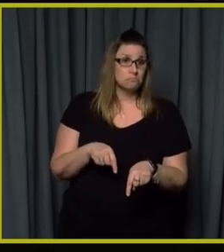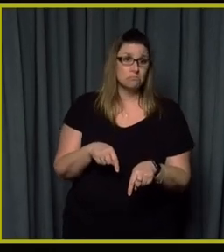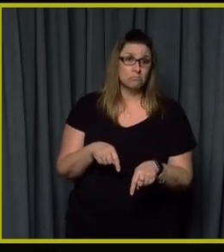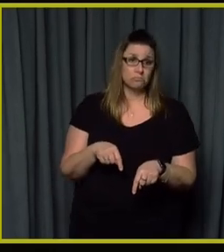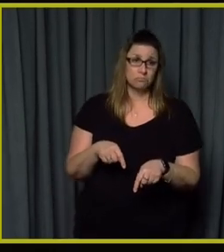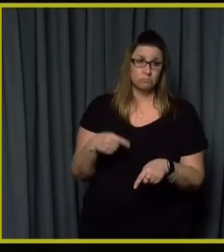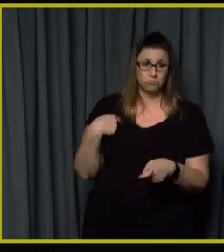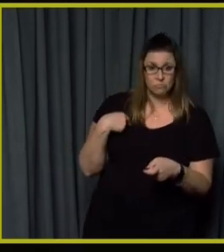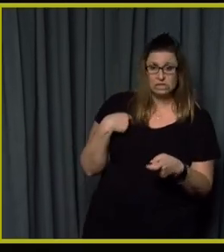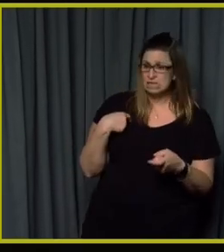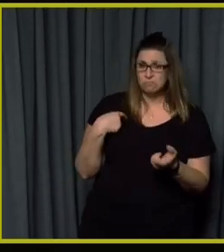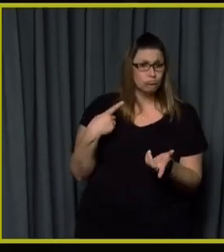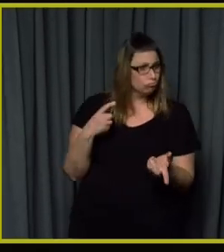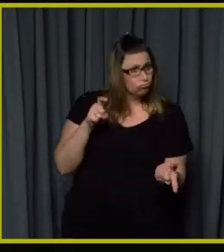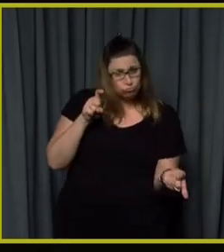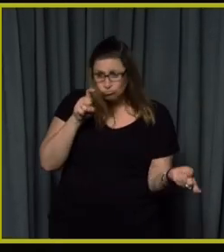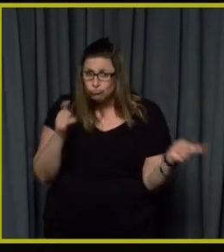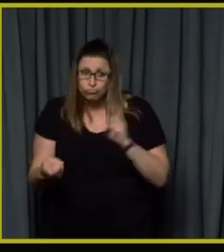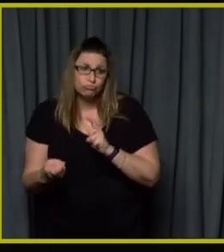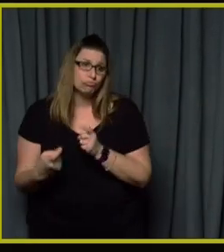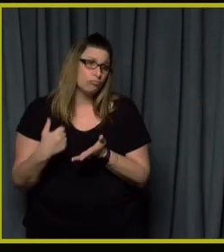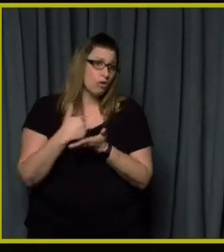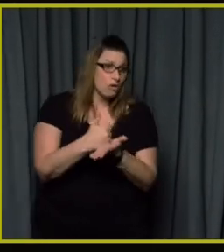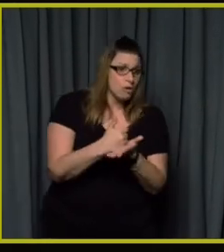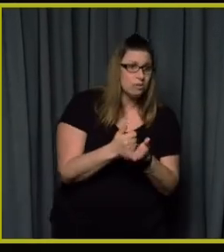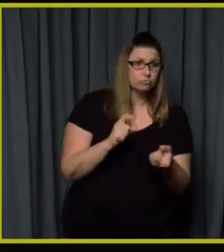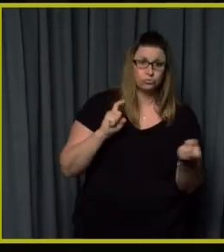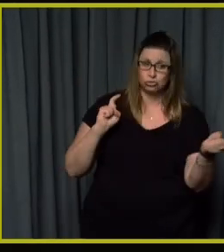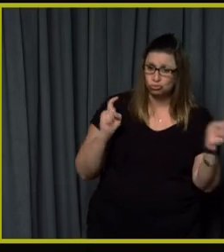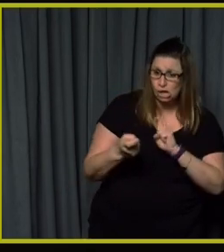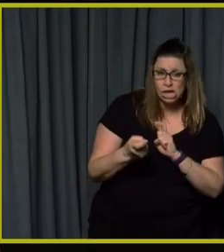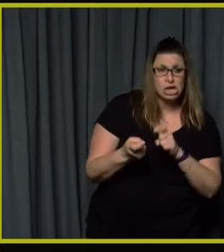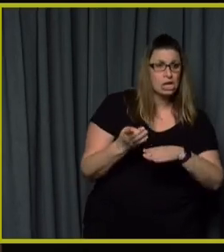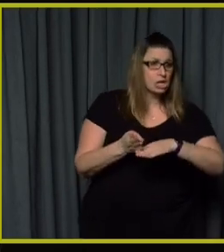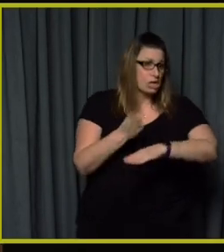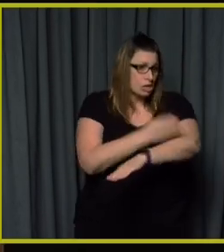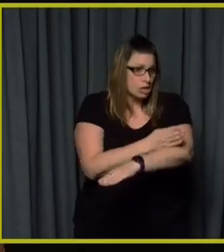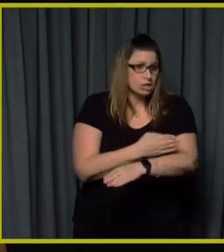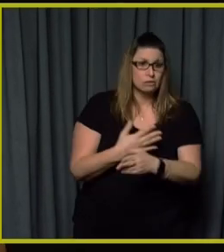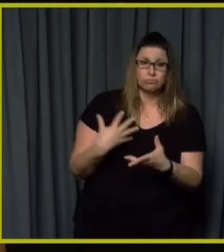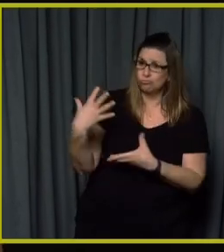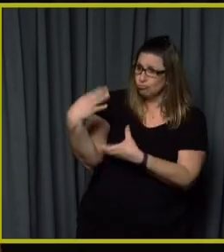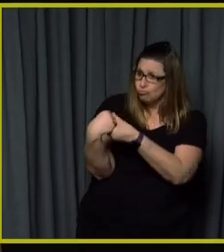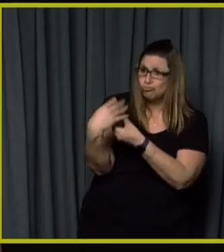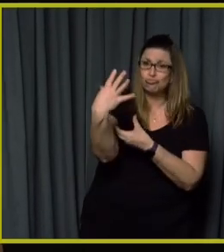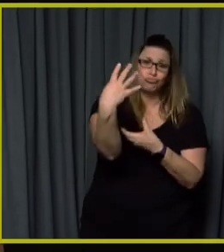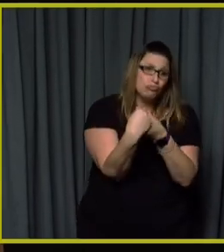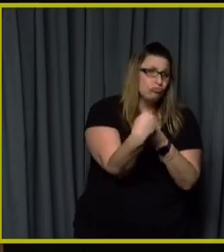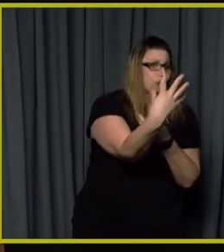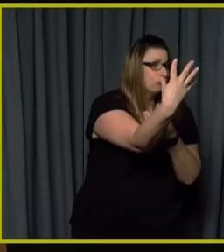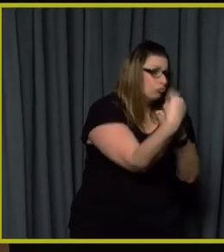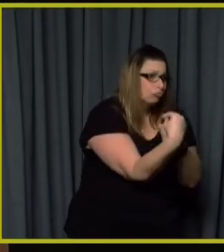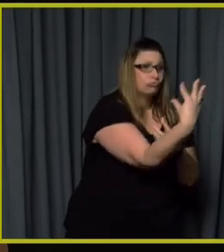grow and build that movement. And so I invite you now to join us at